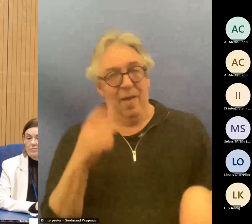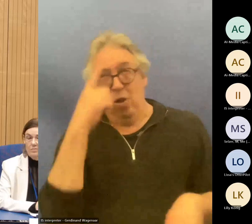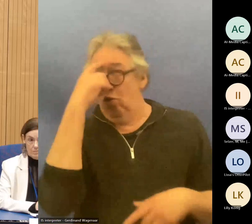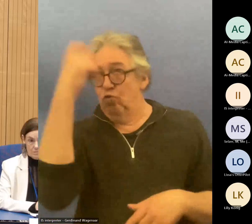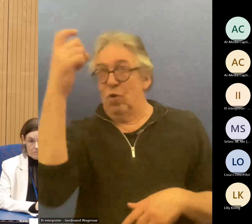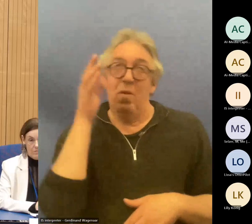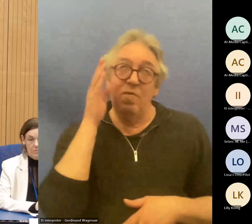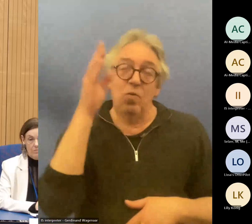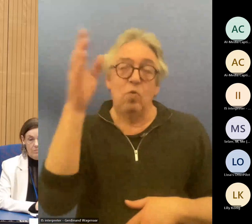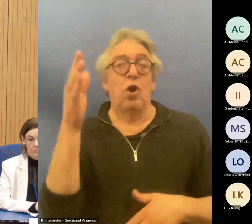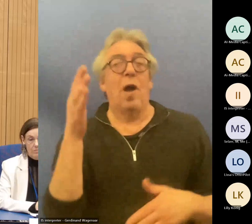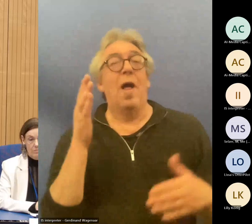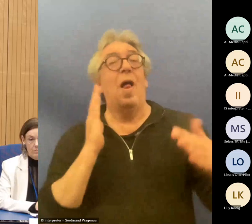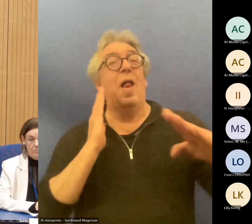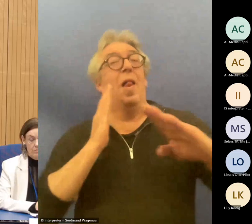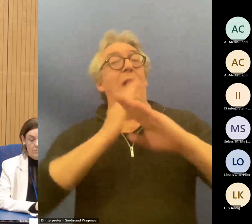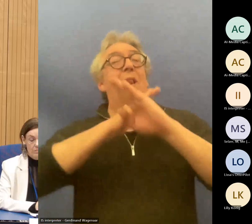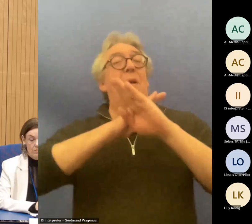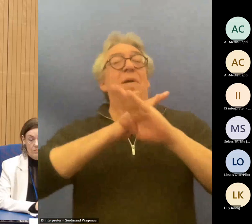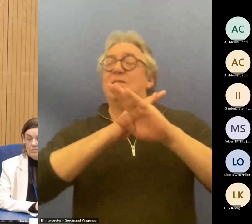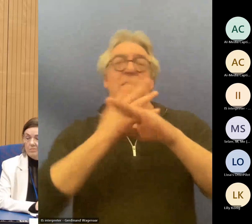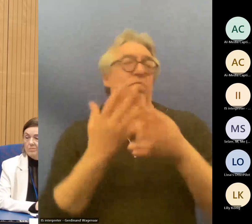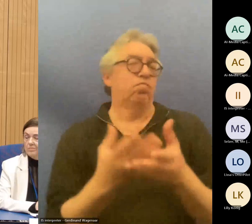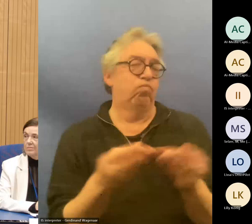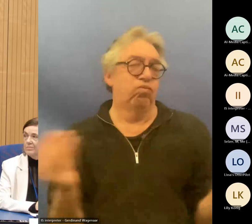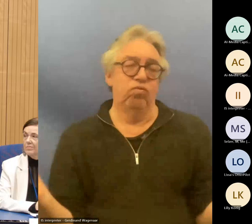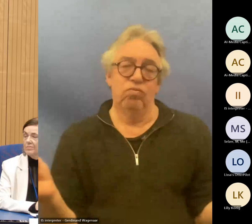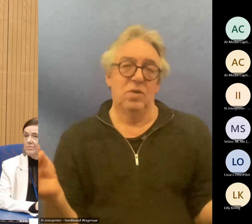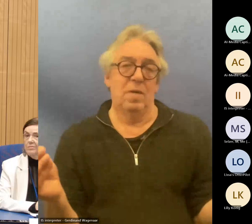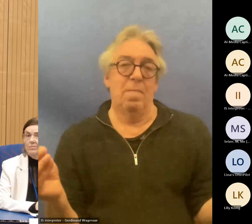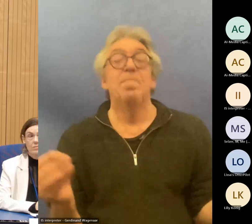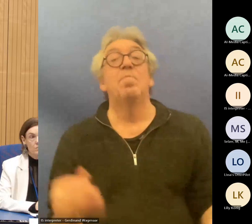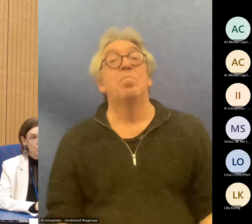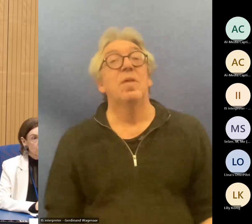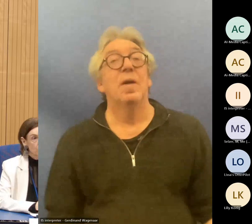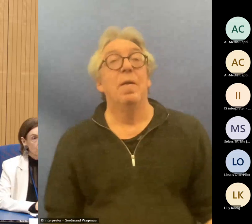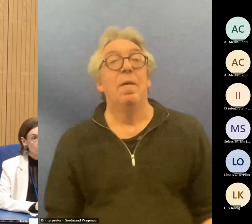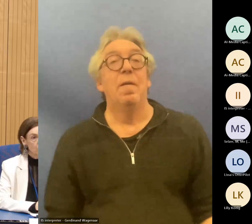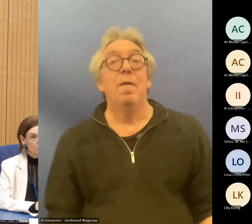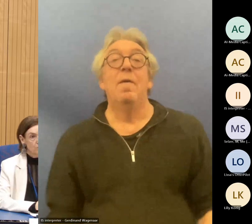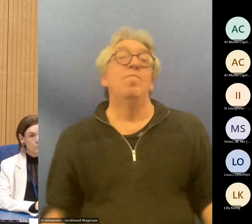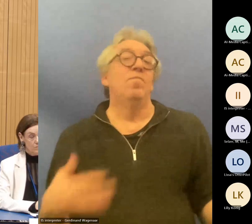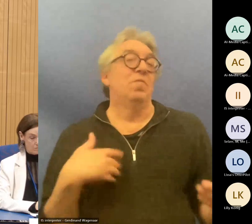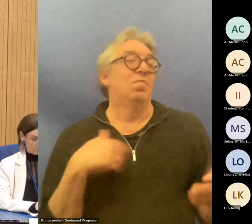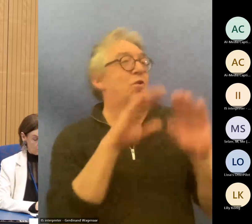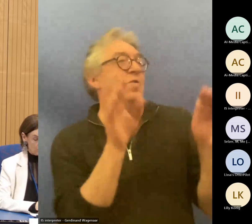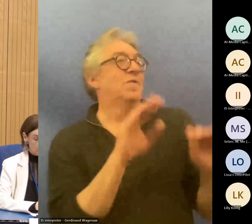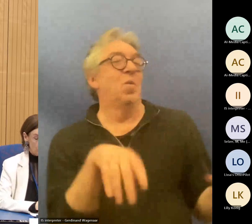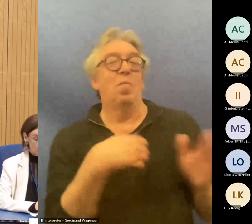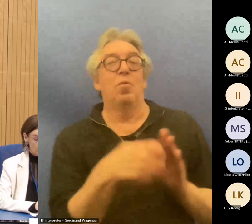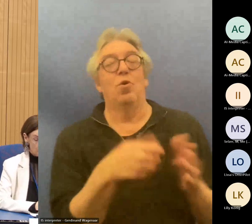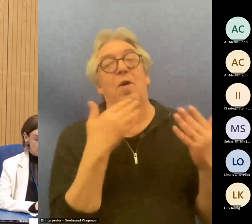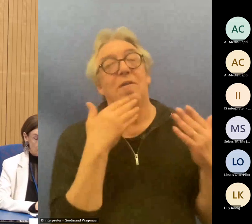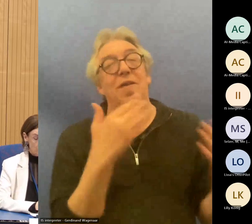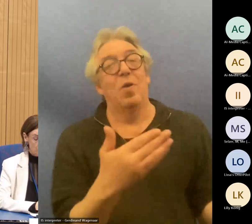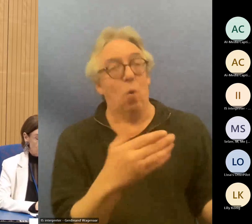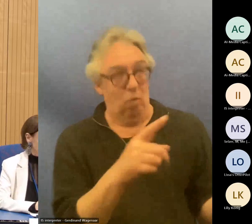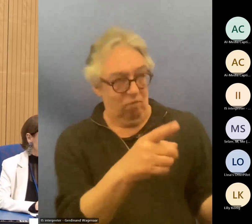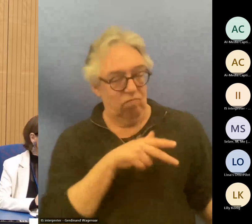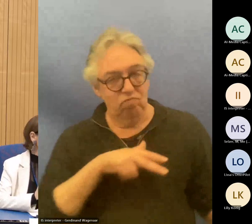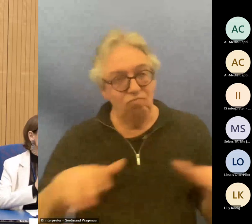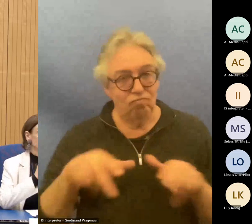limits. Before we begin, I'd like to express our gratitude to Zero Project for making this event